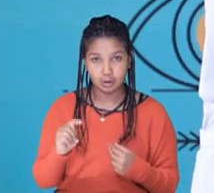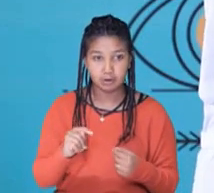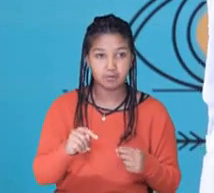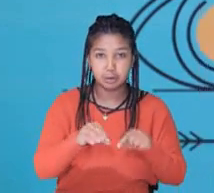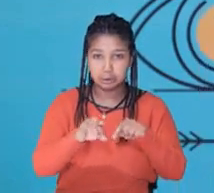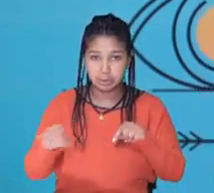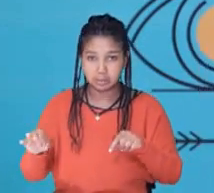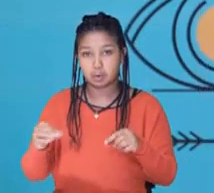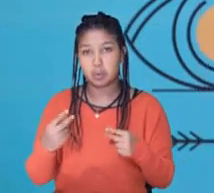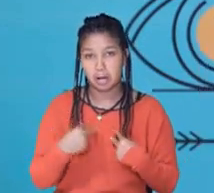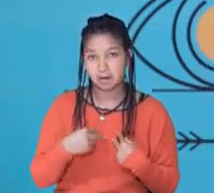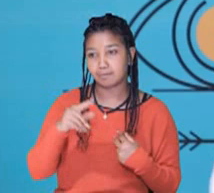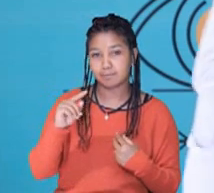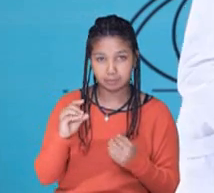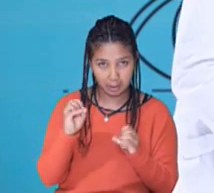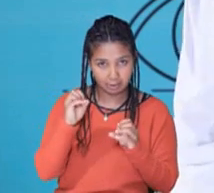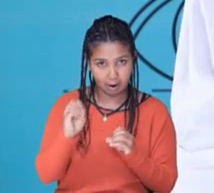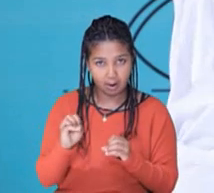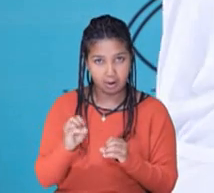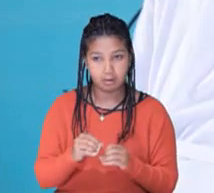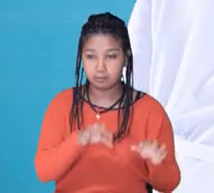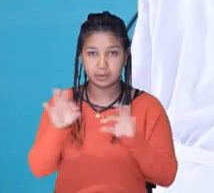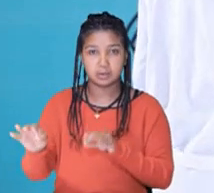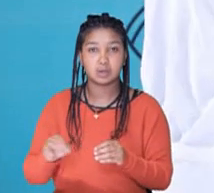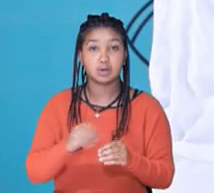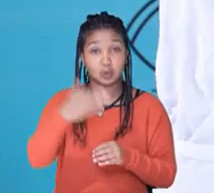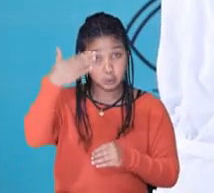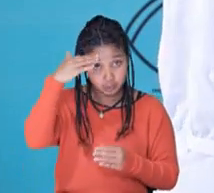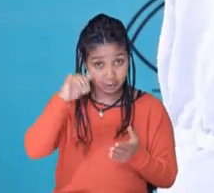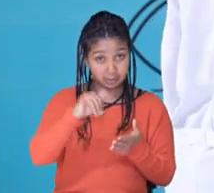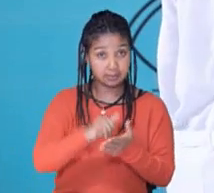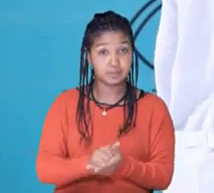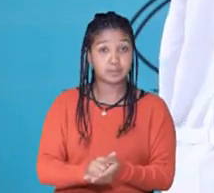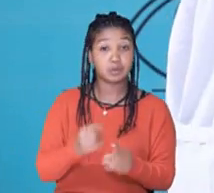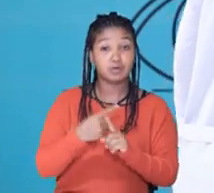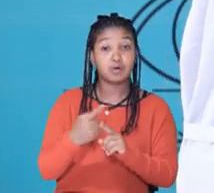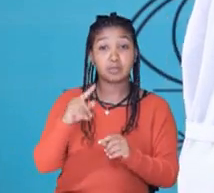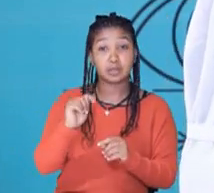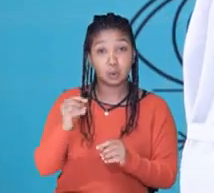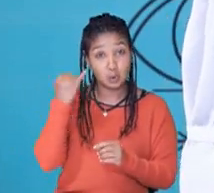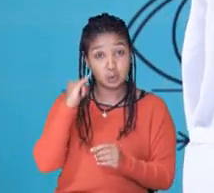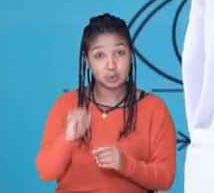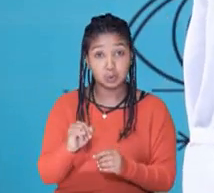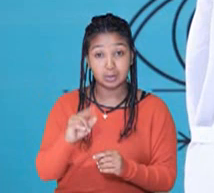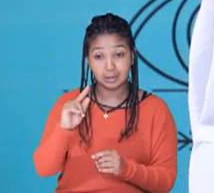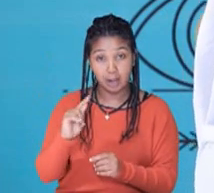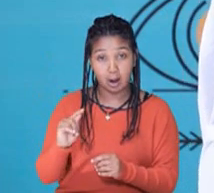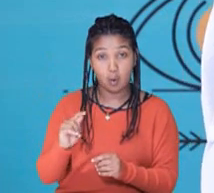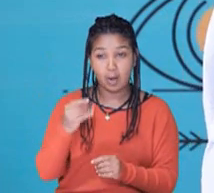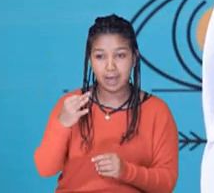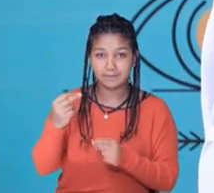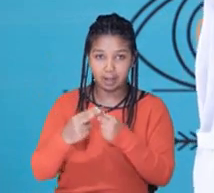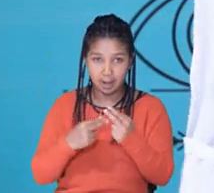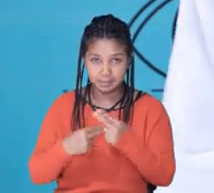displacement S we can have theta. Okay, we can have theta. We know that from the torque concept, tau is